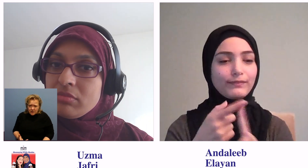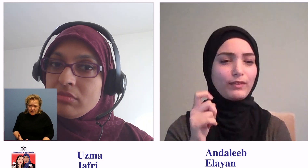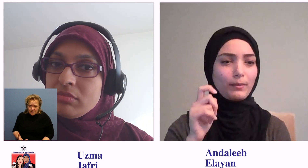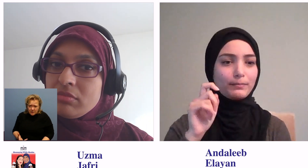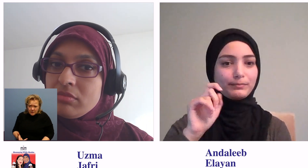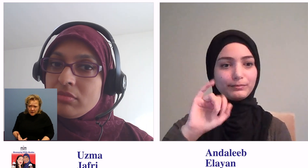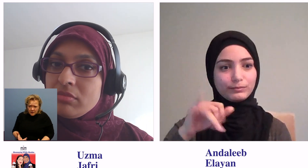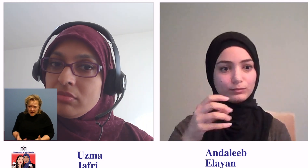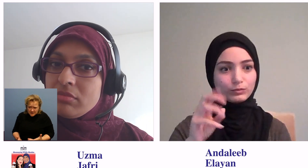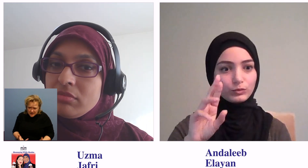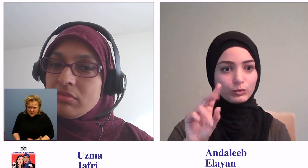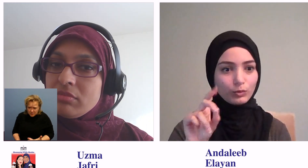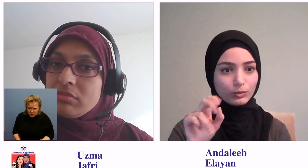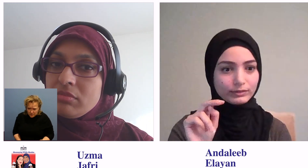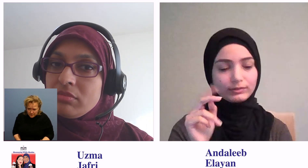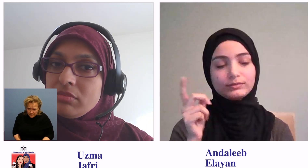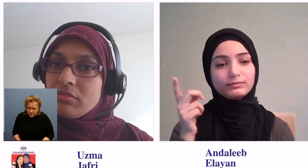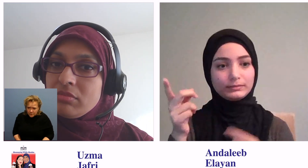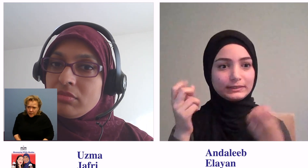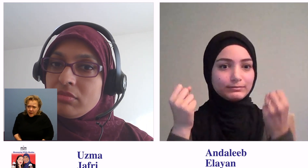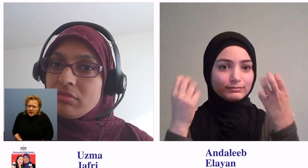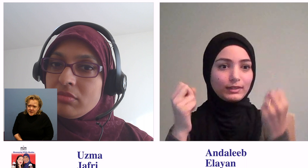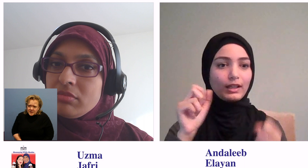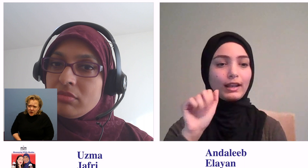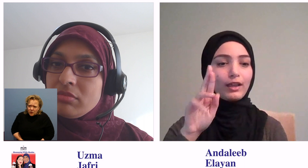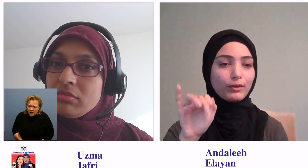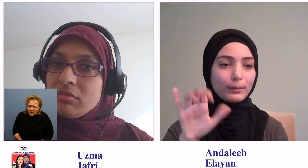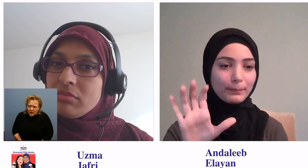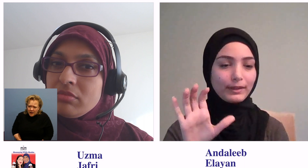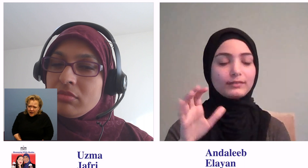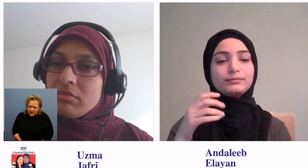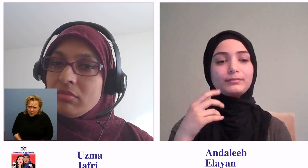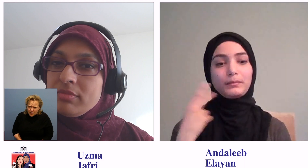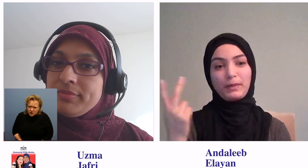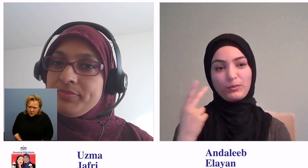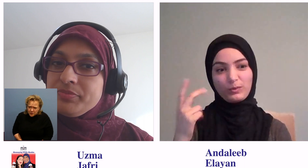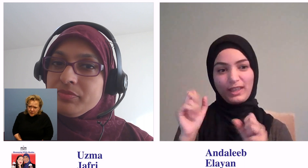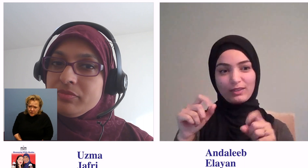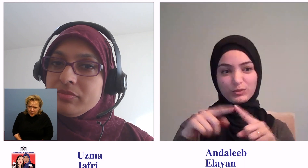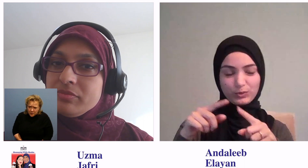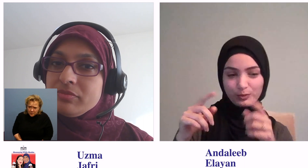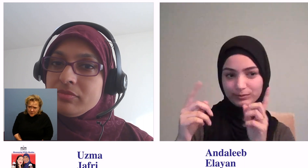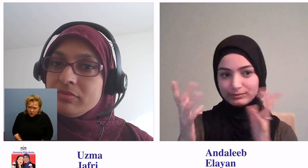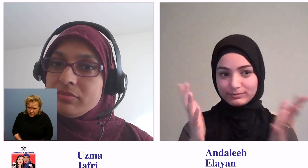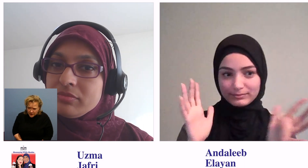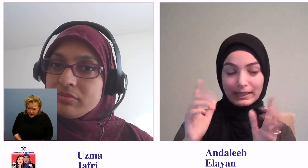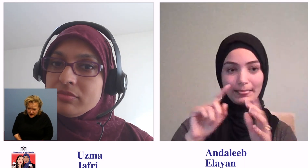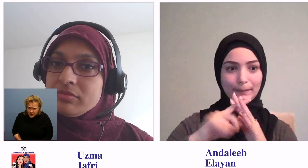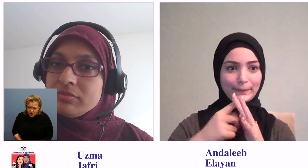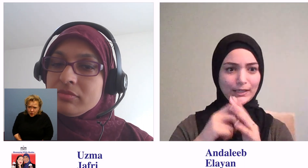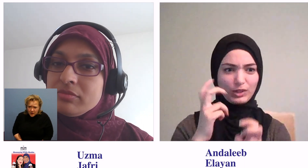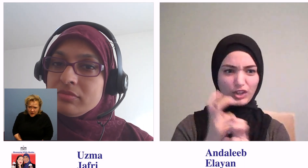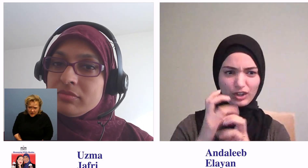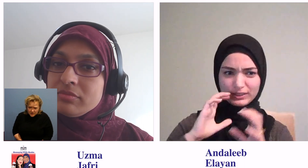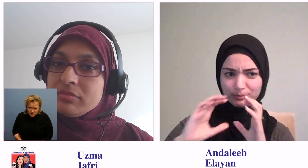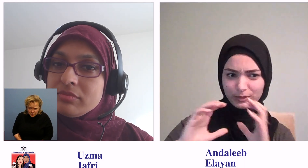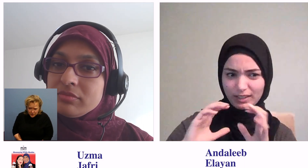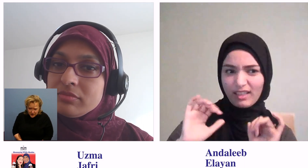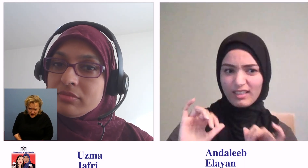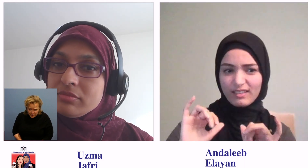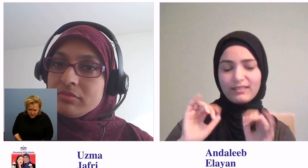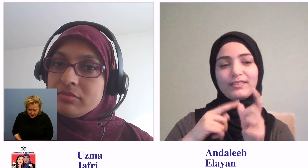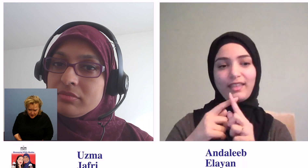accessible. So, um, I know an interpreter from Jordan who can